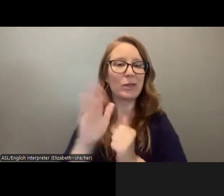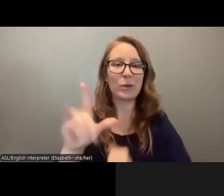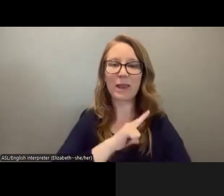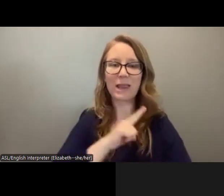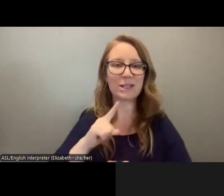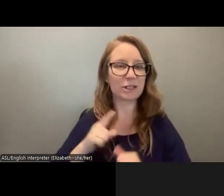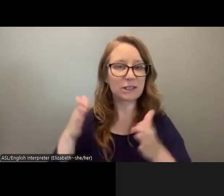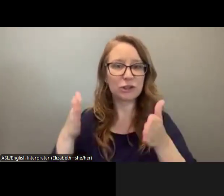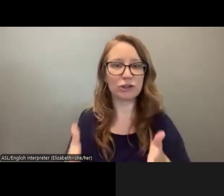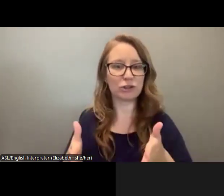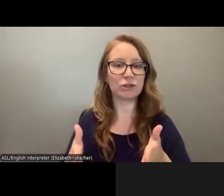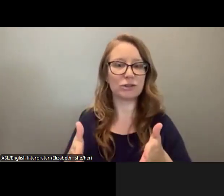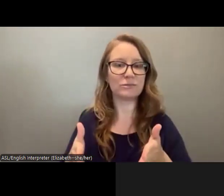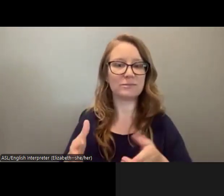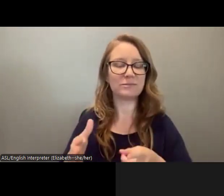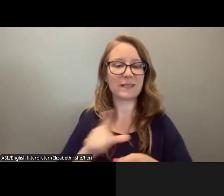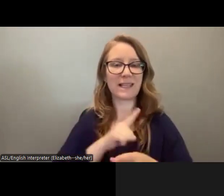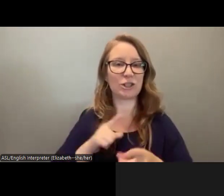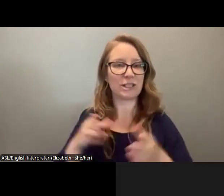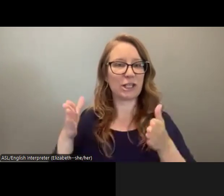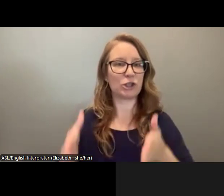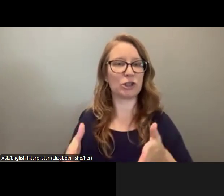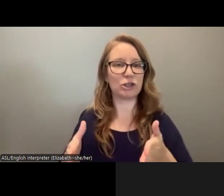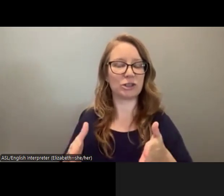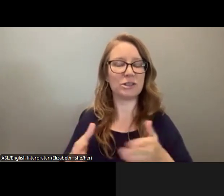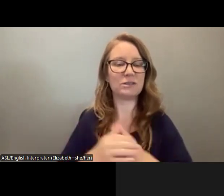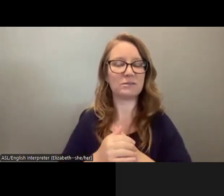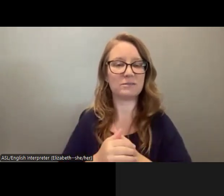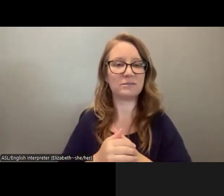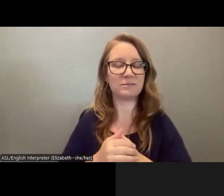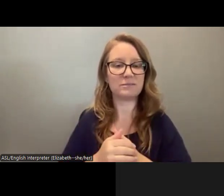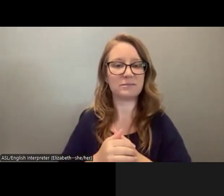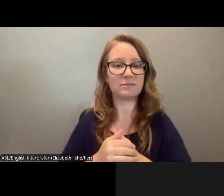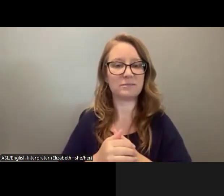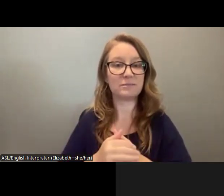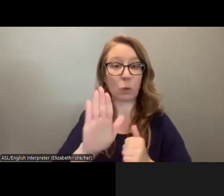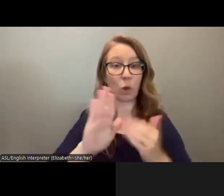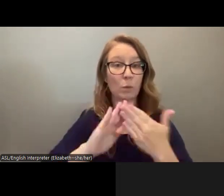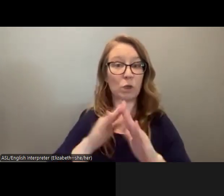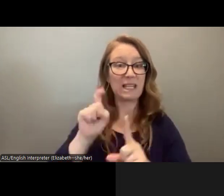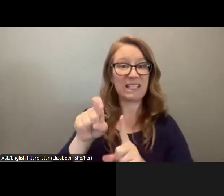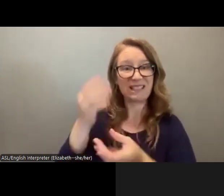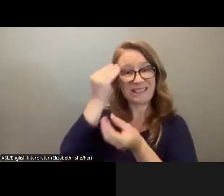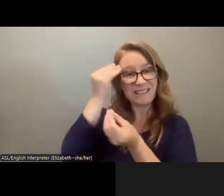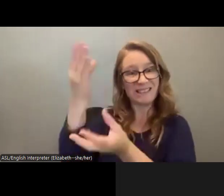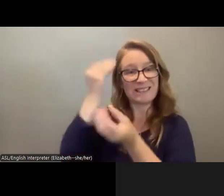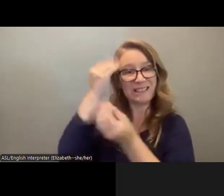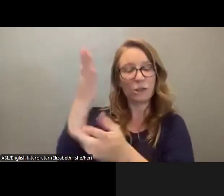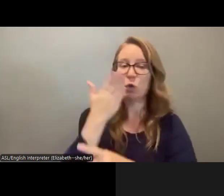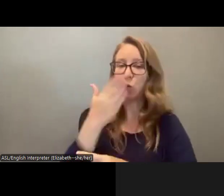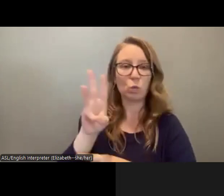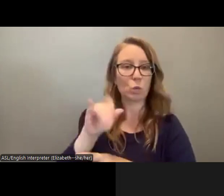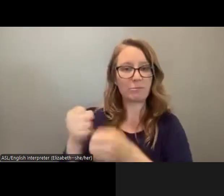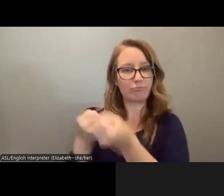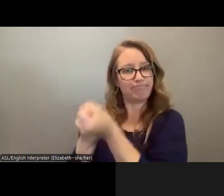make, or legislators rather, to make your community needs known is always a good way of advocating